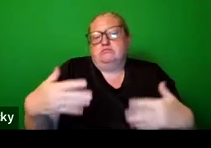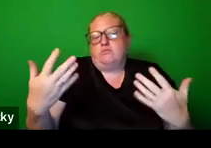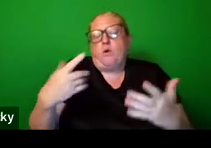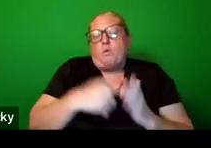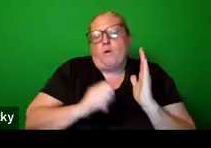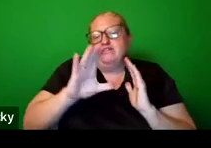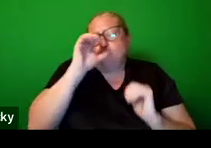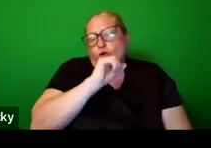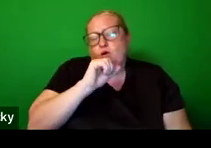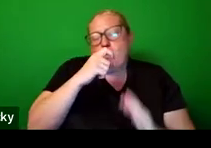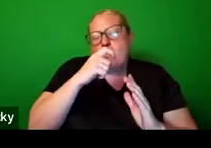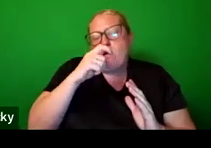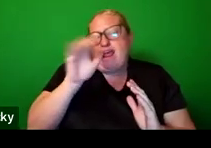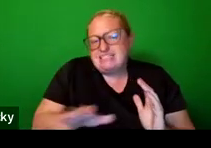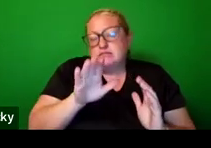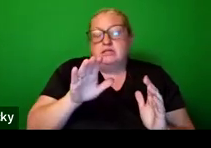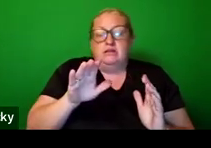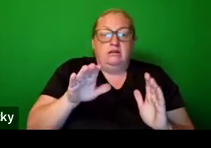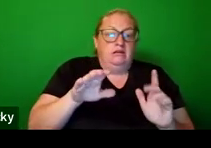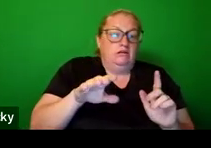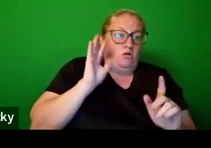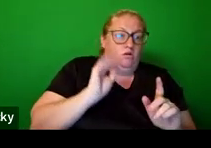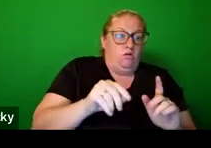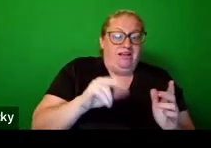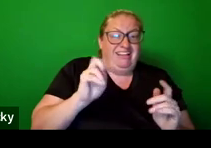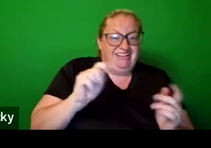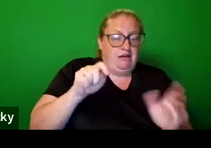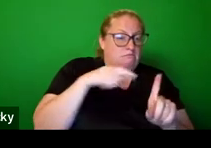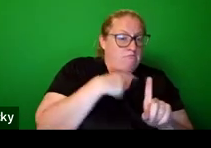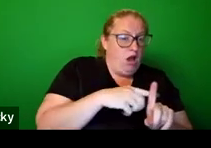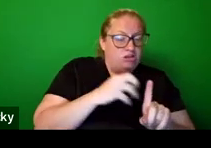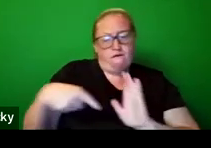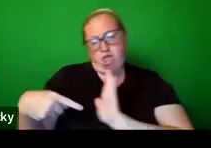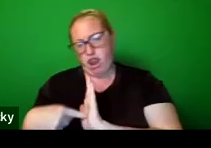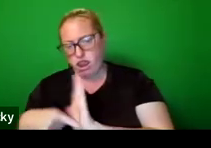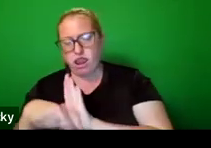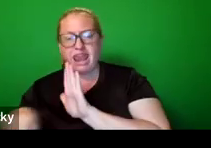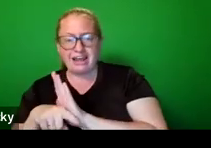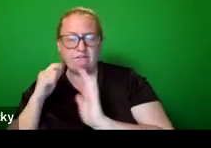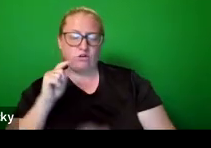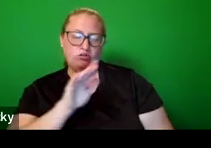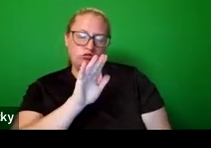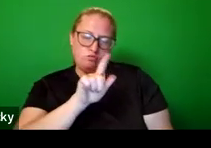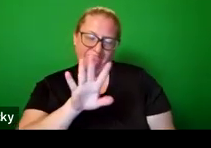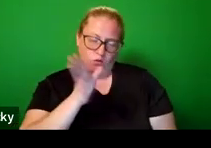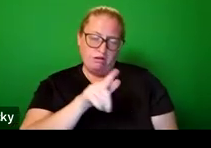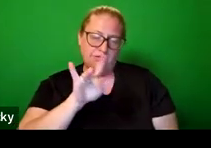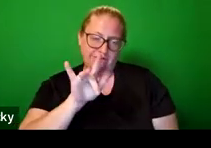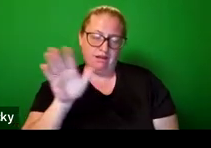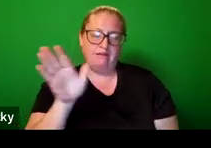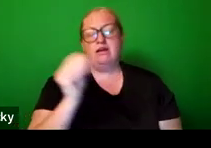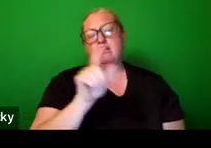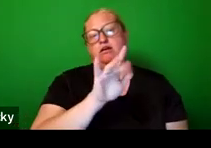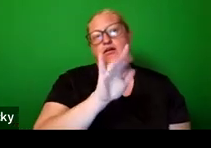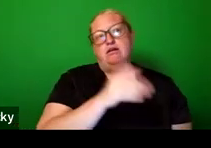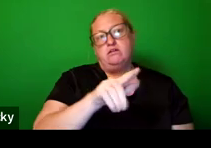estimate? Are we looking net positive, net negative for 24, 25, and then 25, 26? Yeah, well, we're in 24, 25,